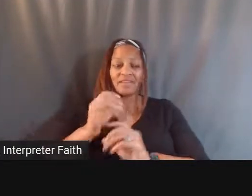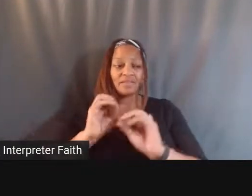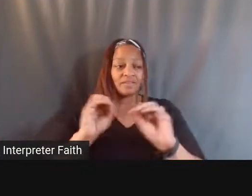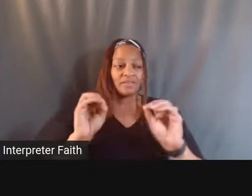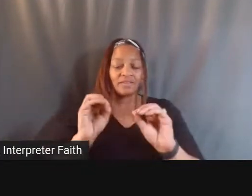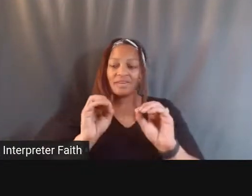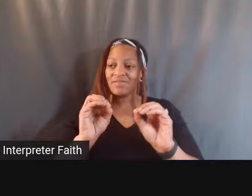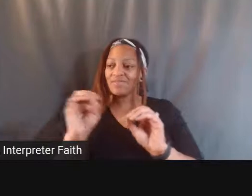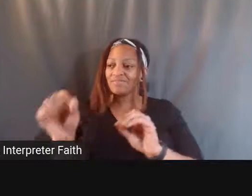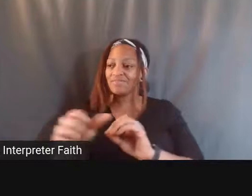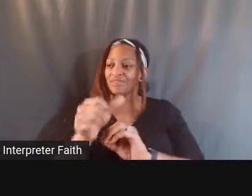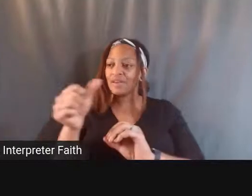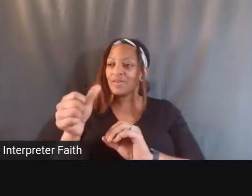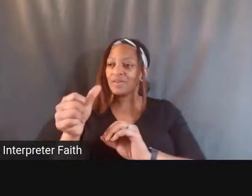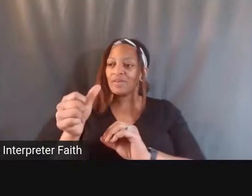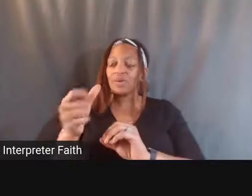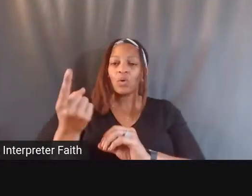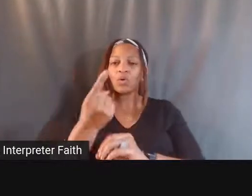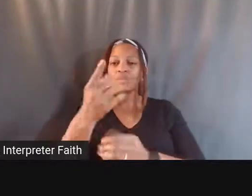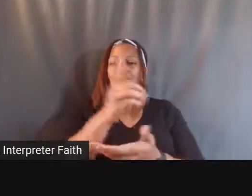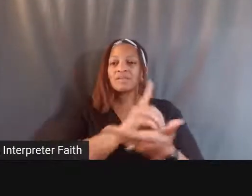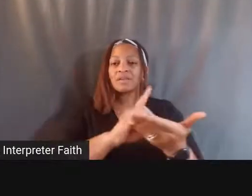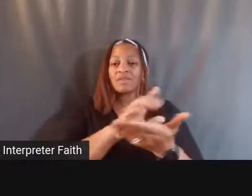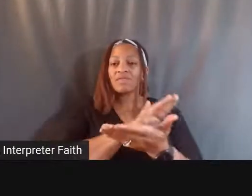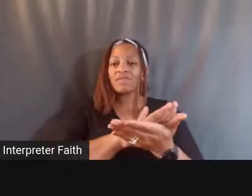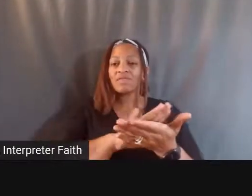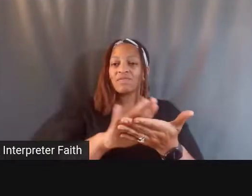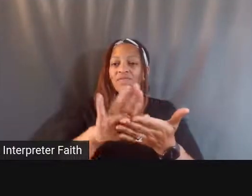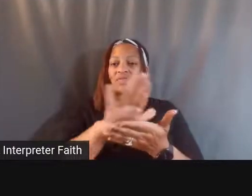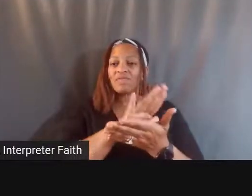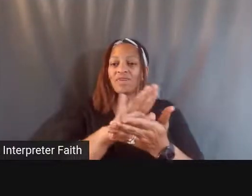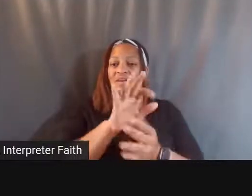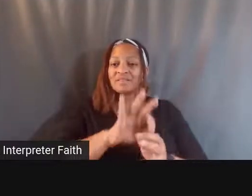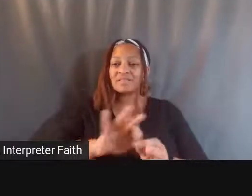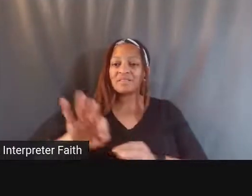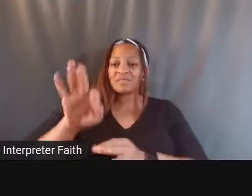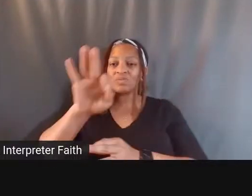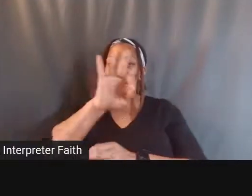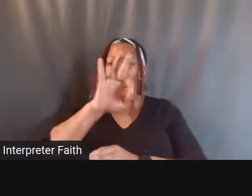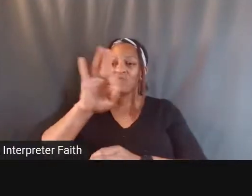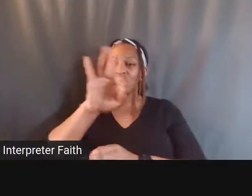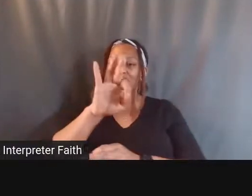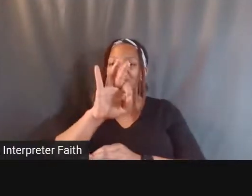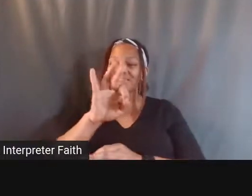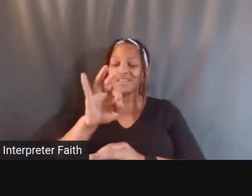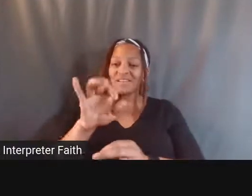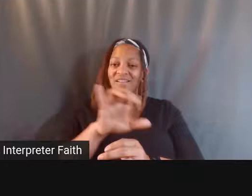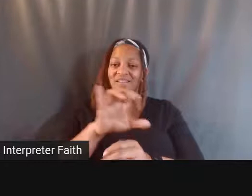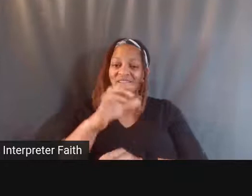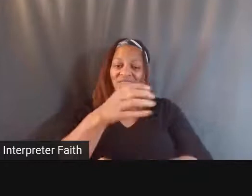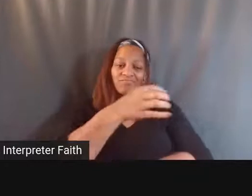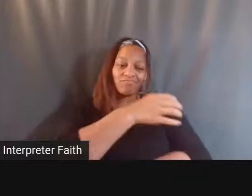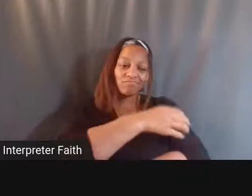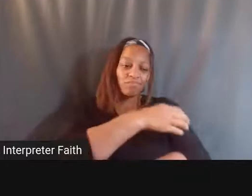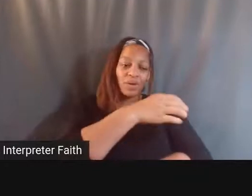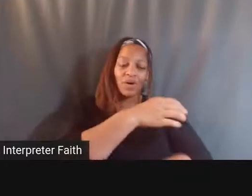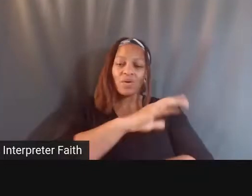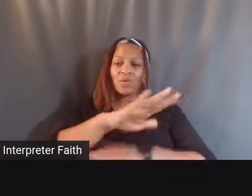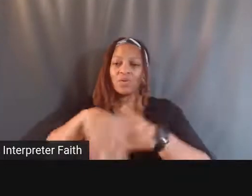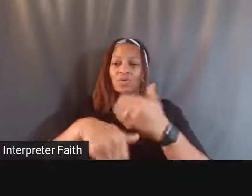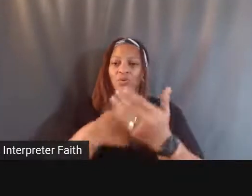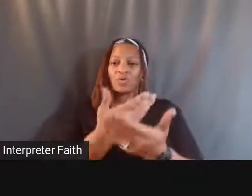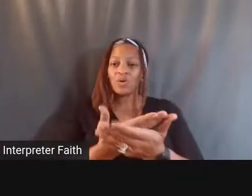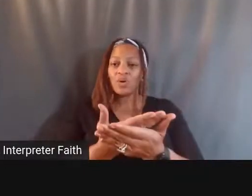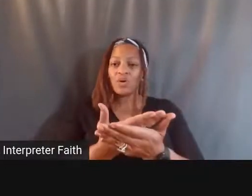only divine spirit, divine essence, the force, the source of all power. And